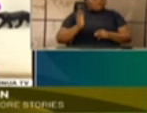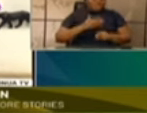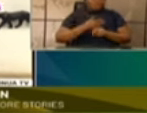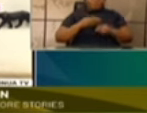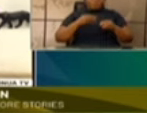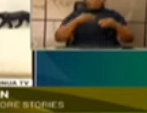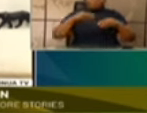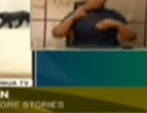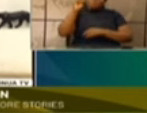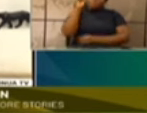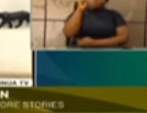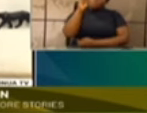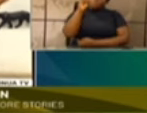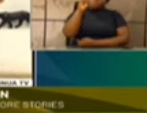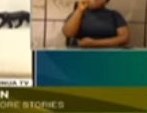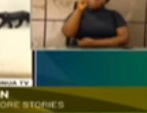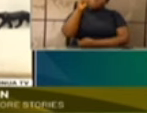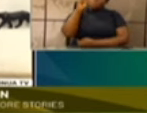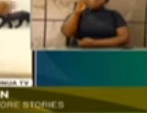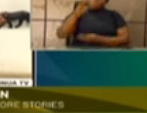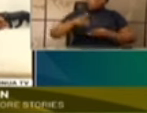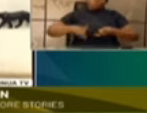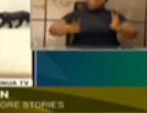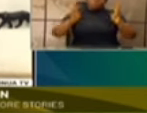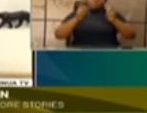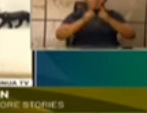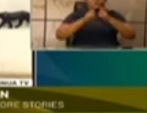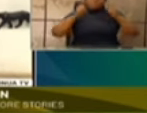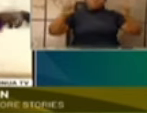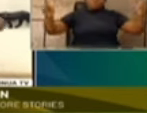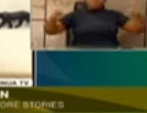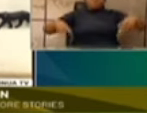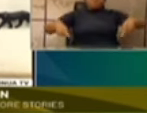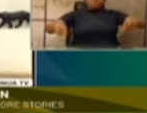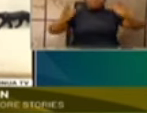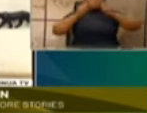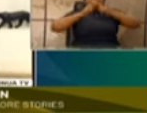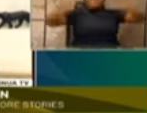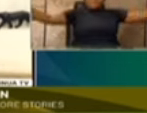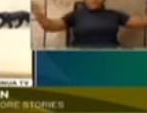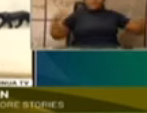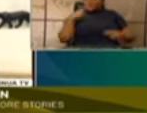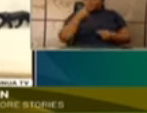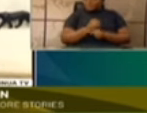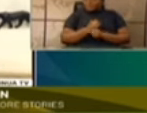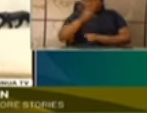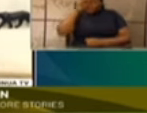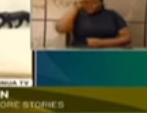motorway, and so, our battery. Change that of Italy. And you know,